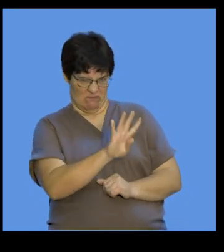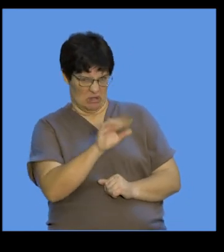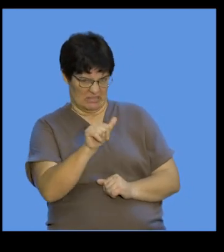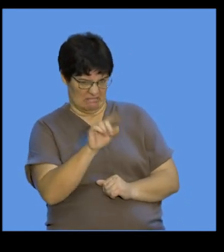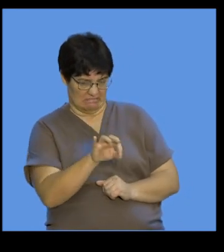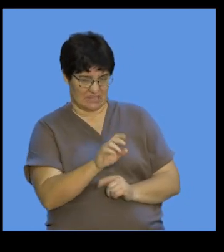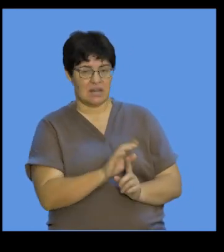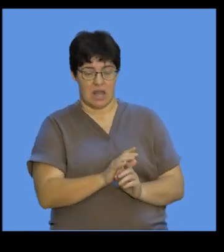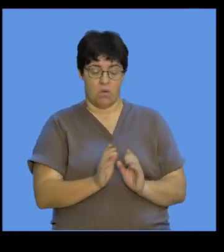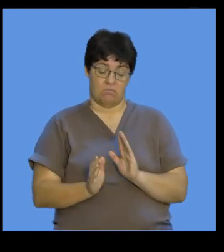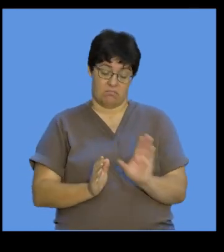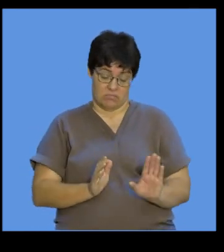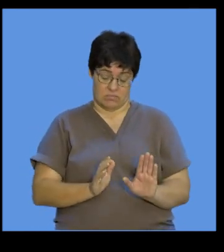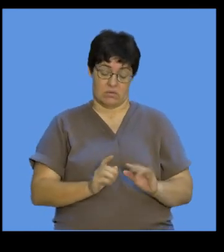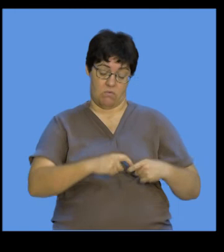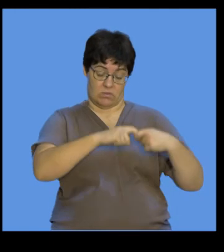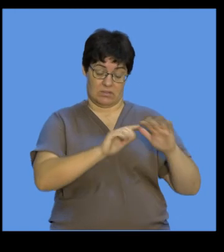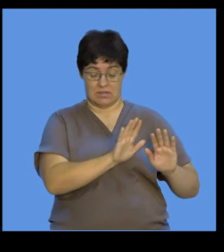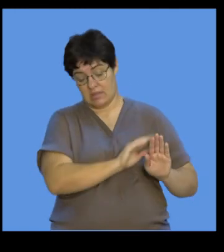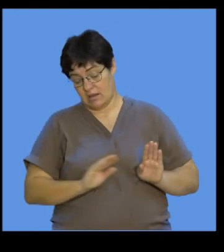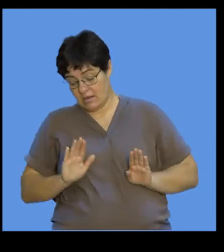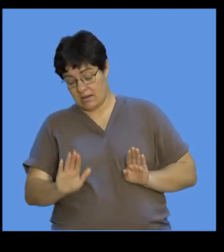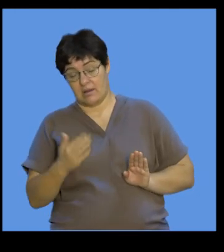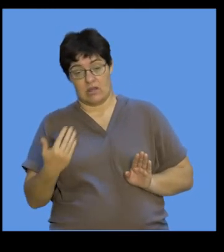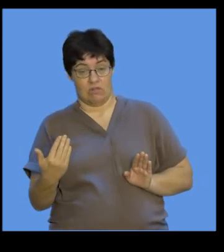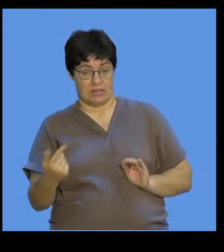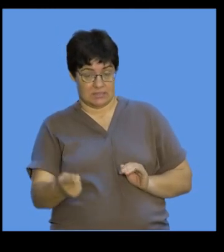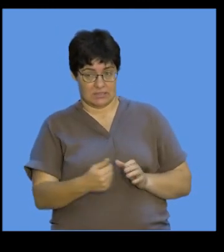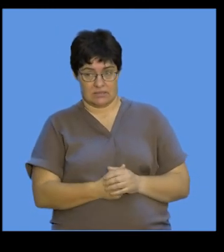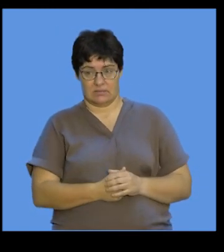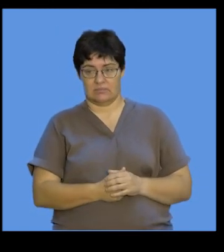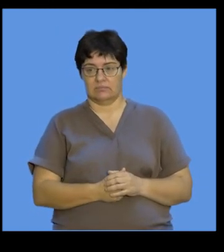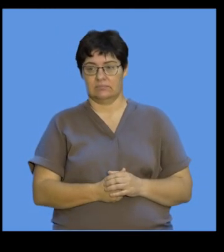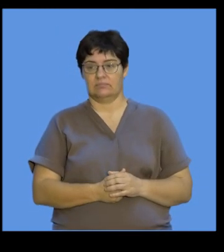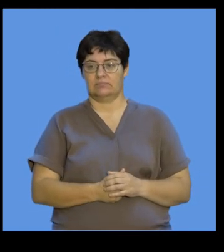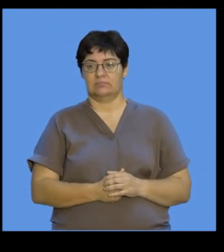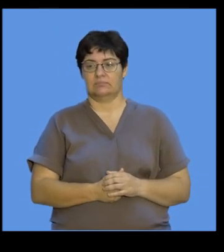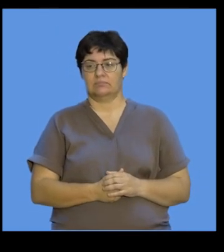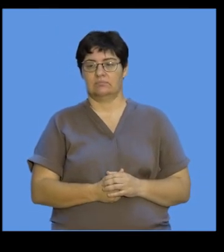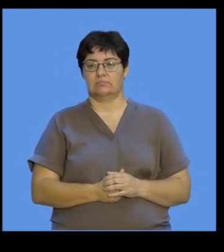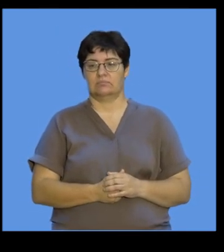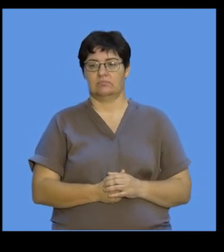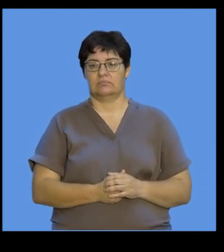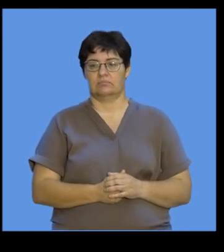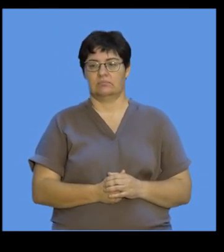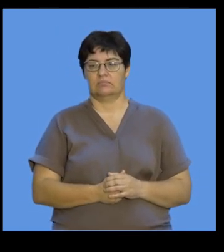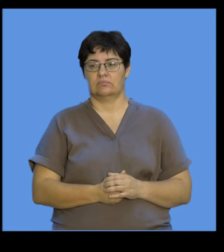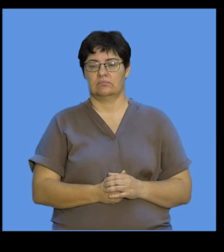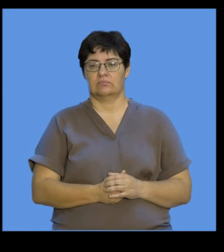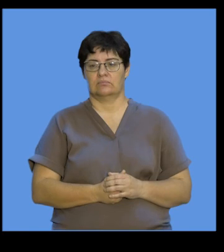going to do the other side. Okay. So let's put this over here now. Okay.